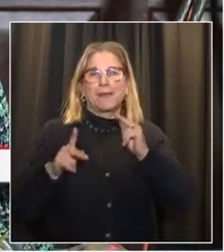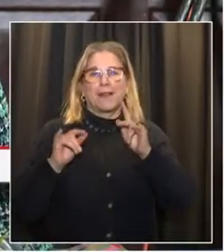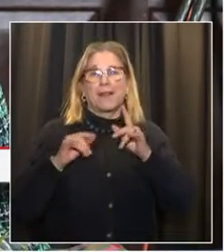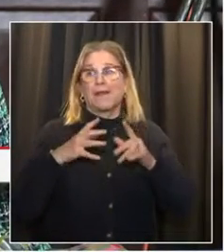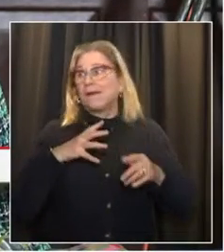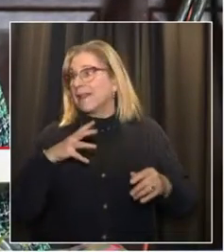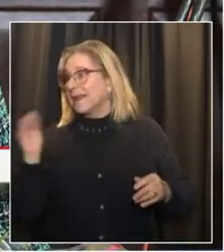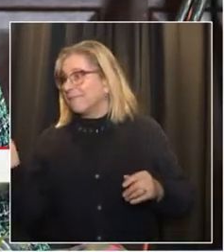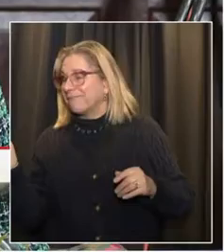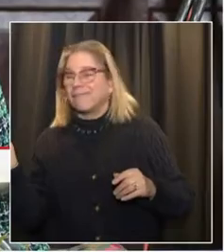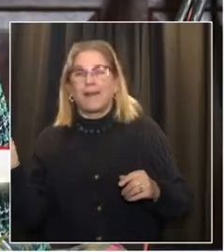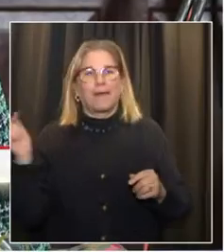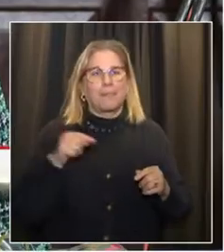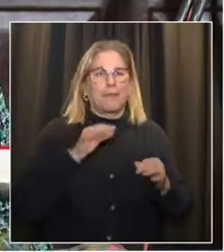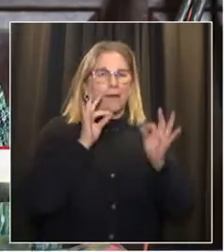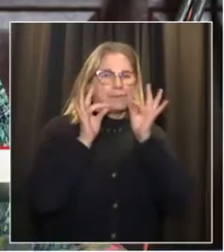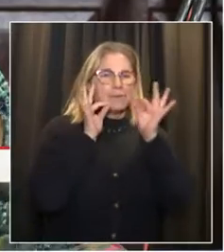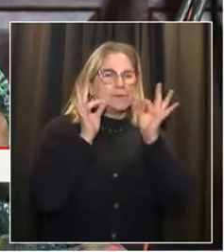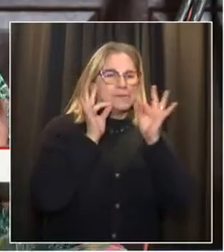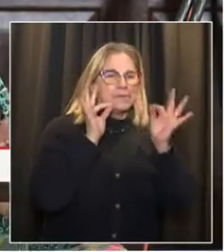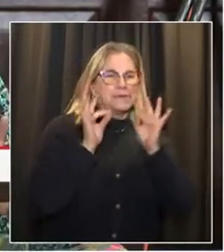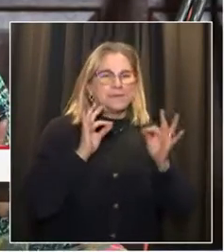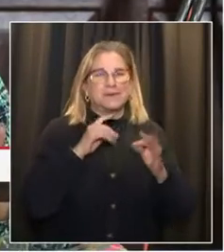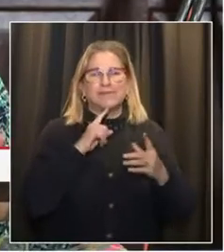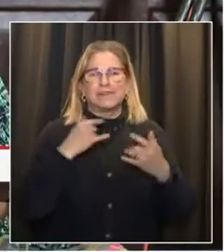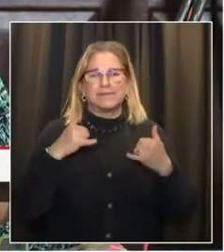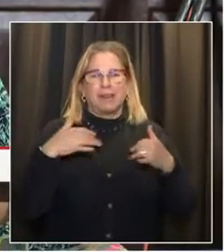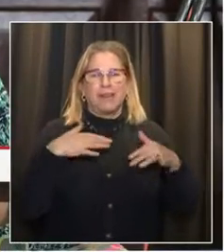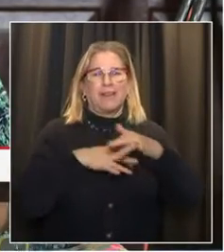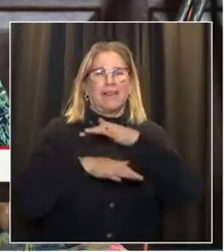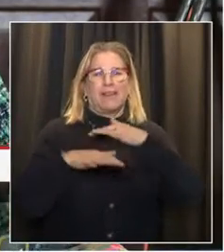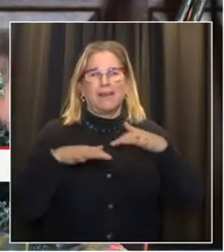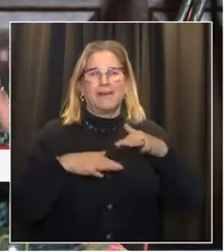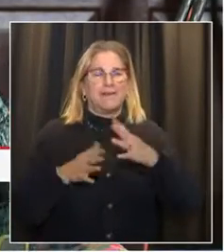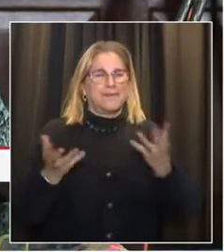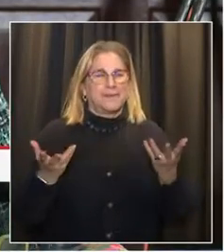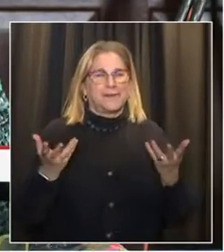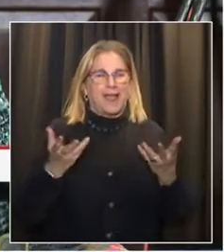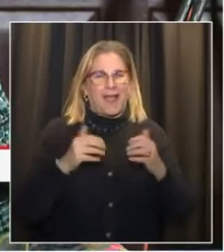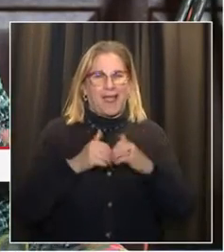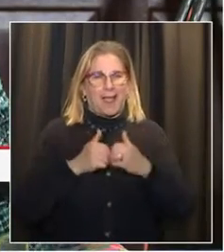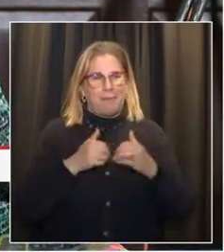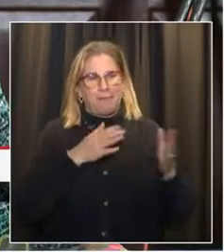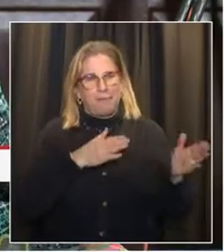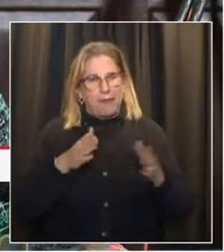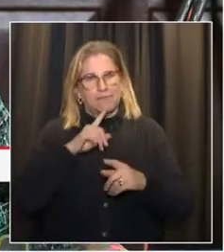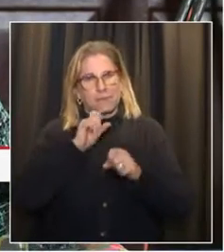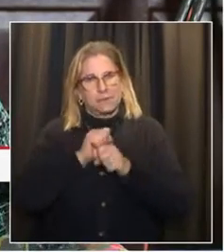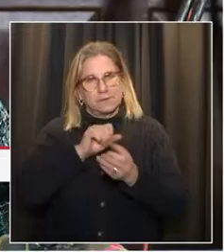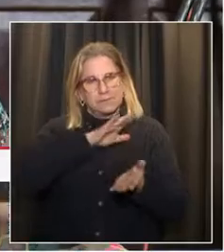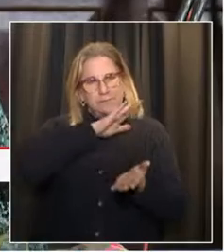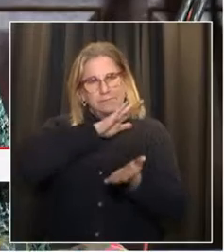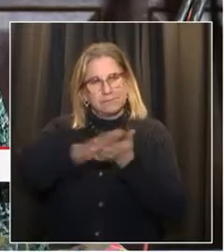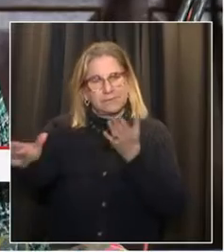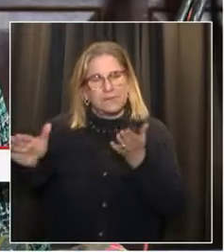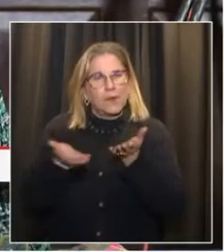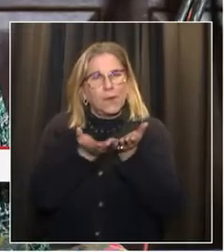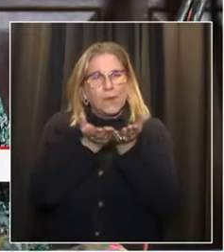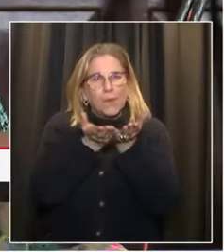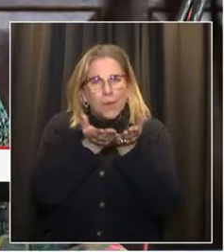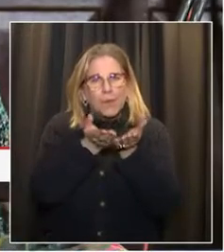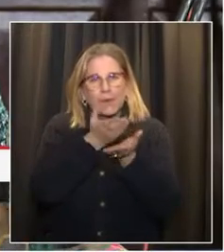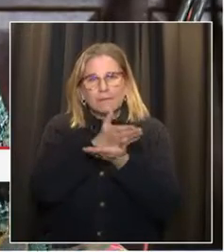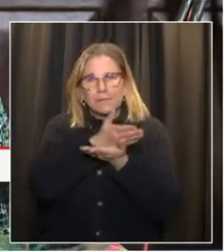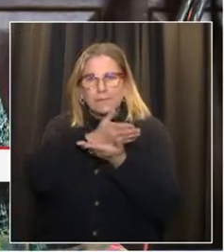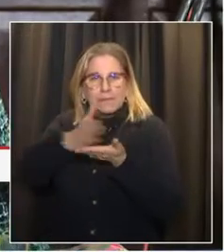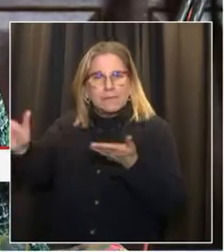and how we want very serious drug crime dealt with, but also the quality of life issues that